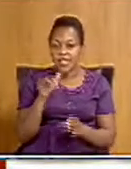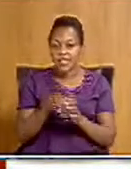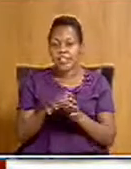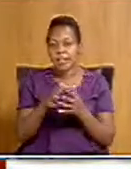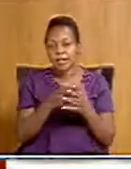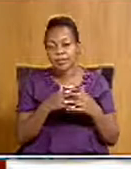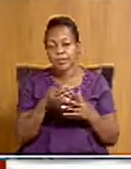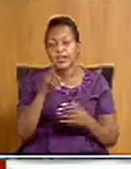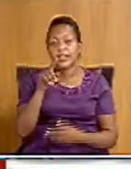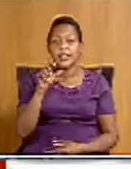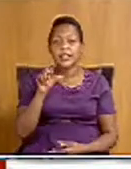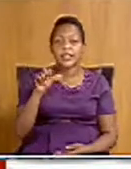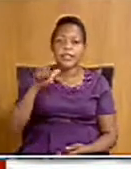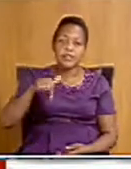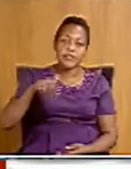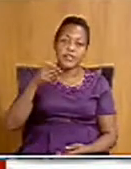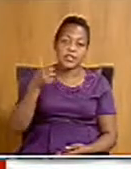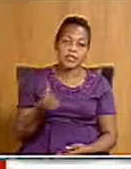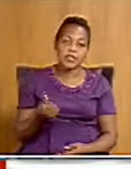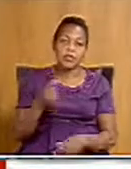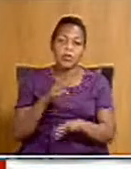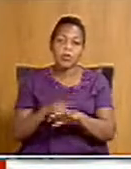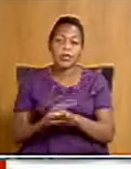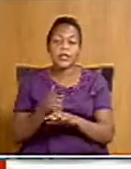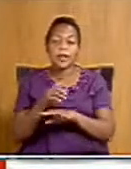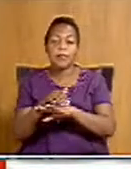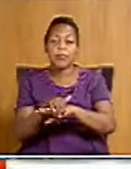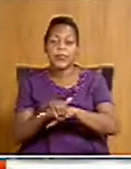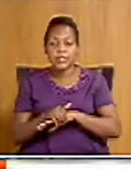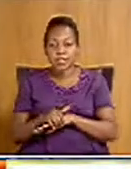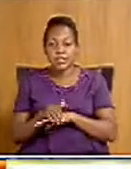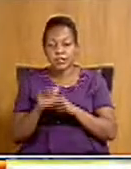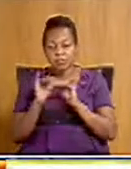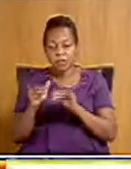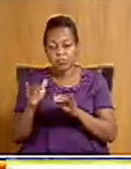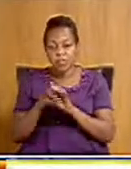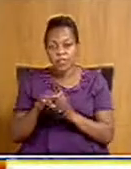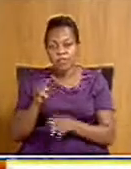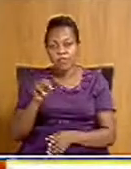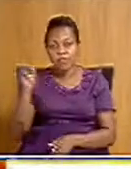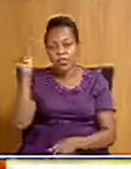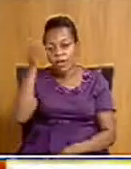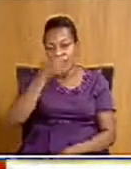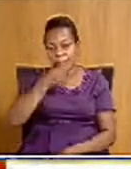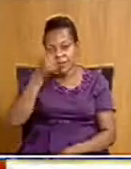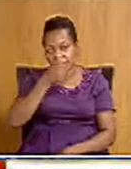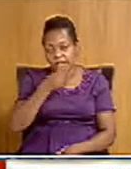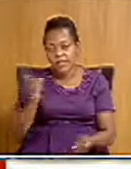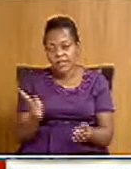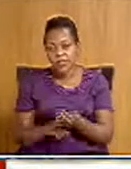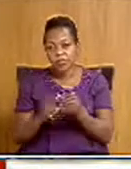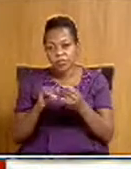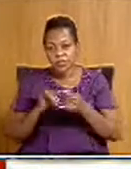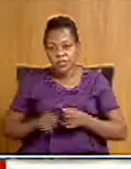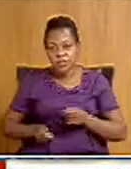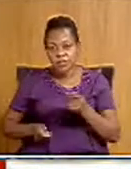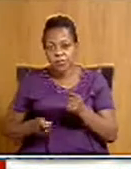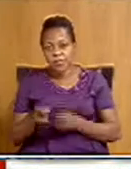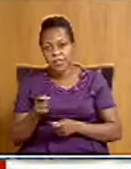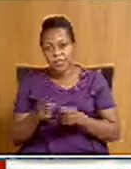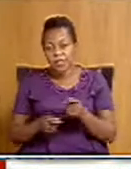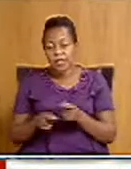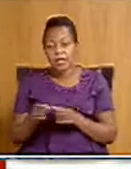In 1976, when the British settlers in North America got independence,